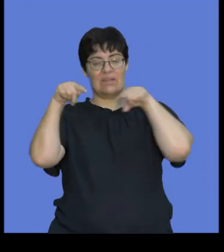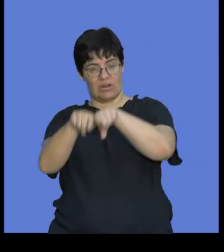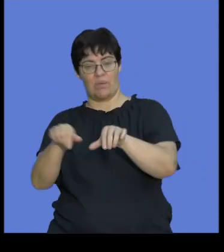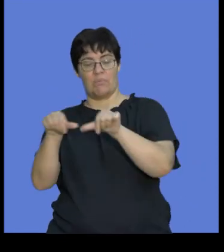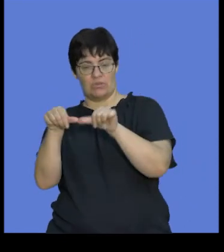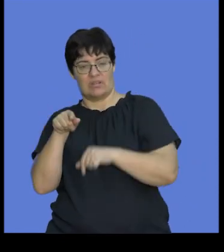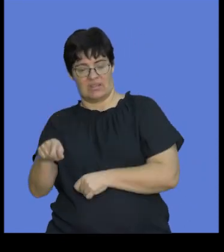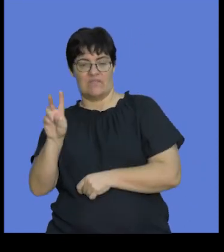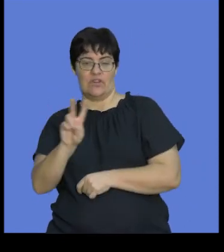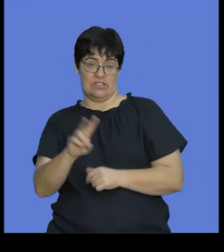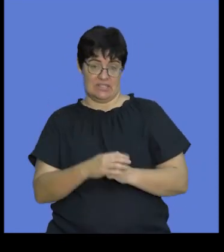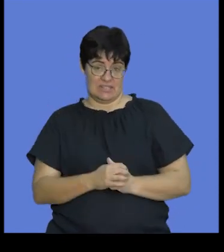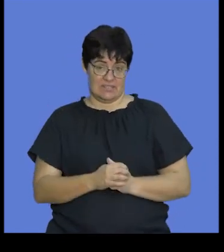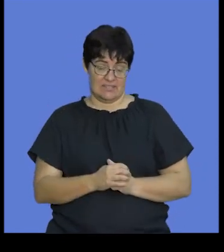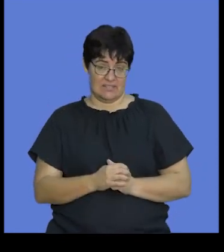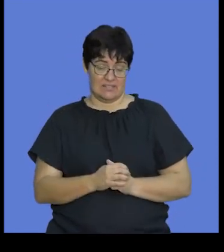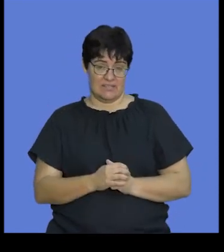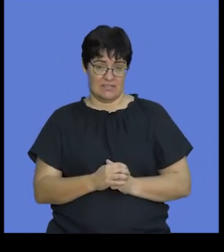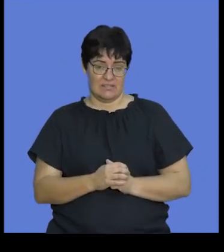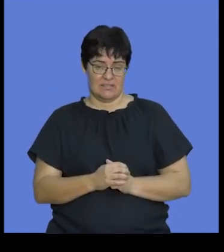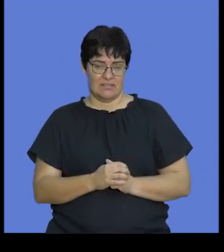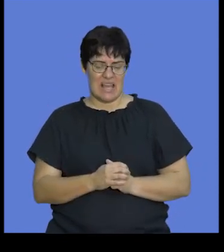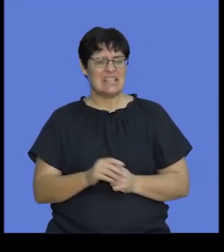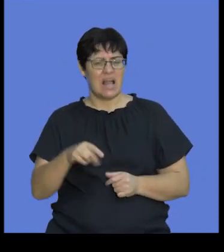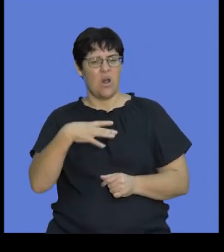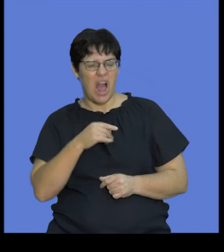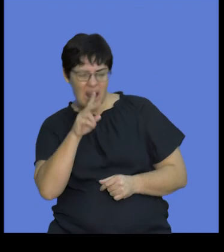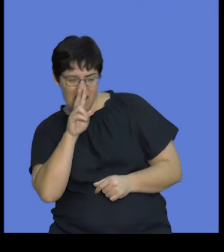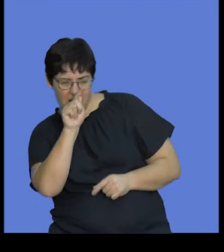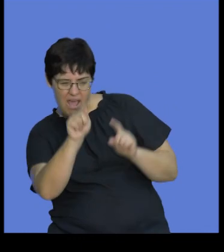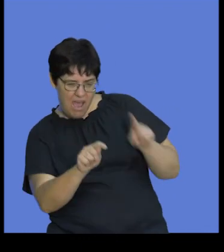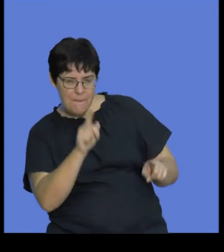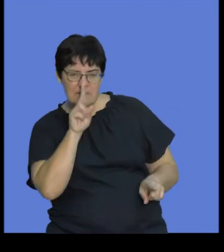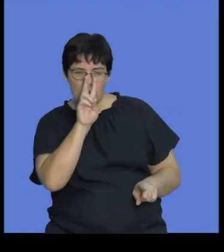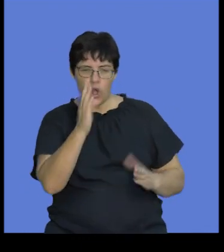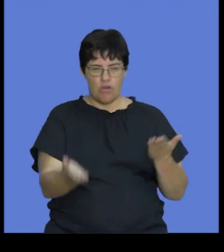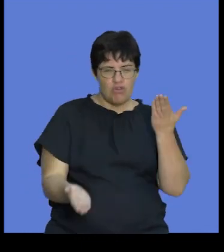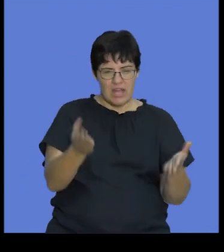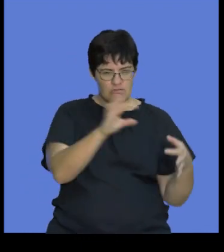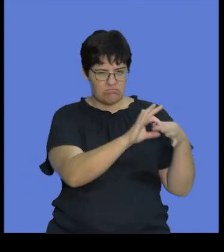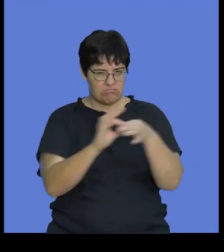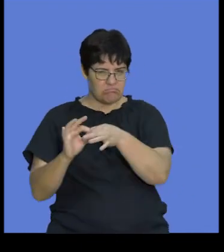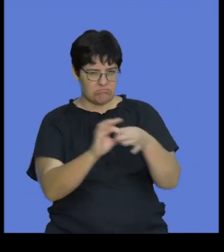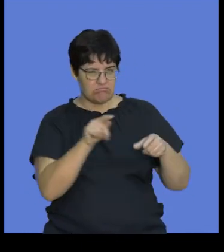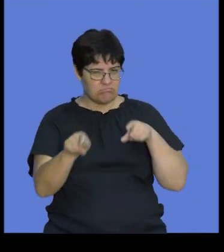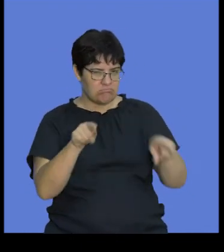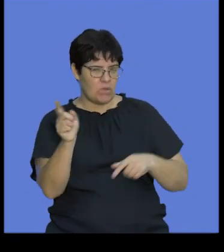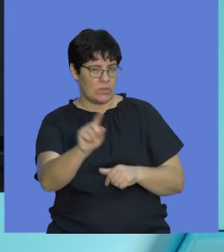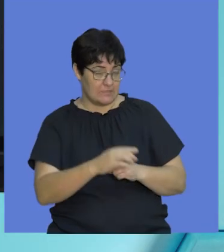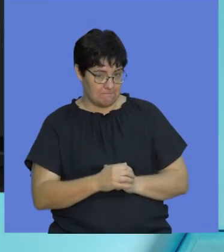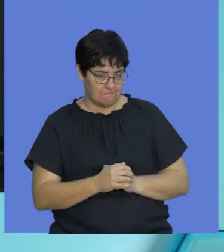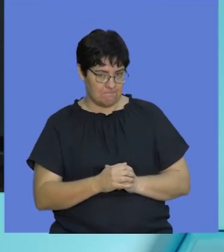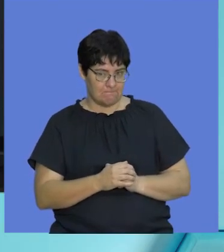momentum directly proportional to velocity. They like questions where you've got to look at the relationship between